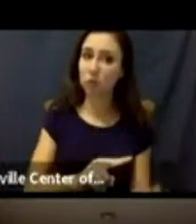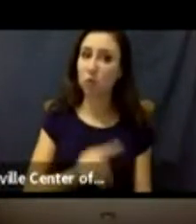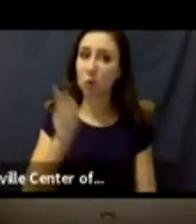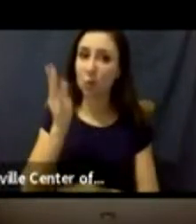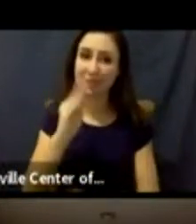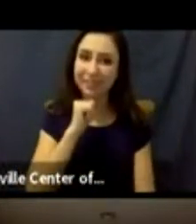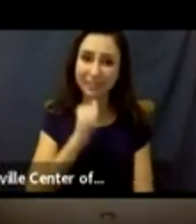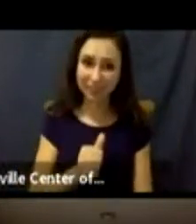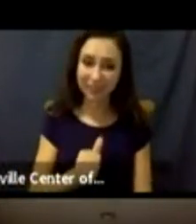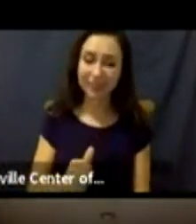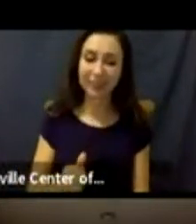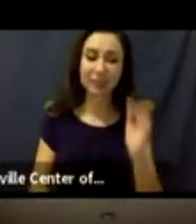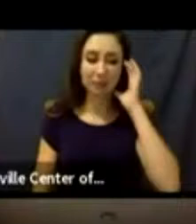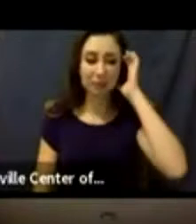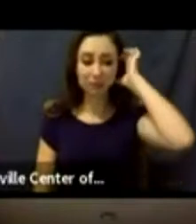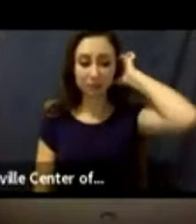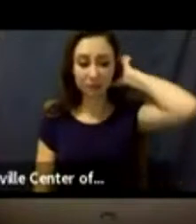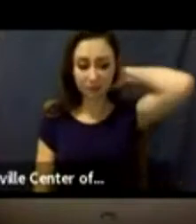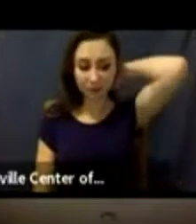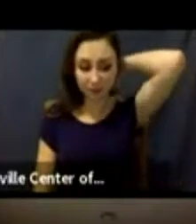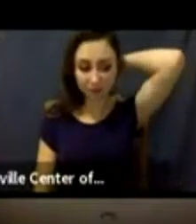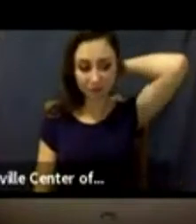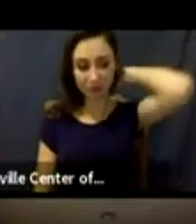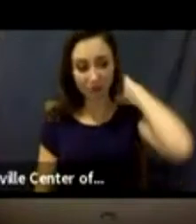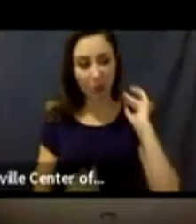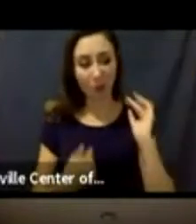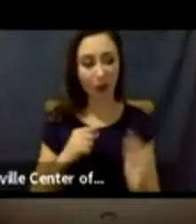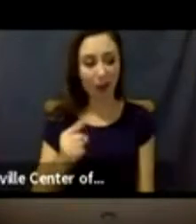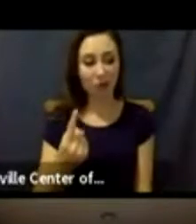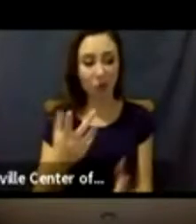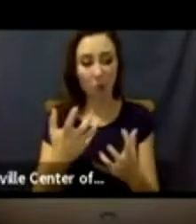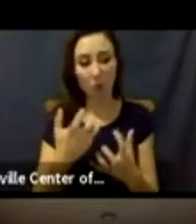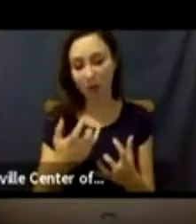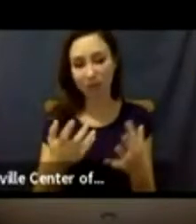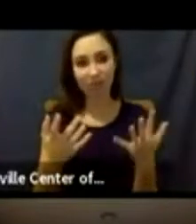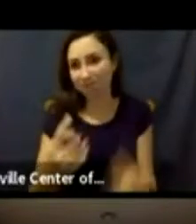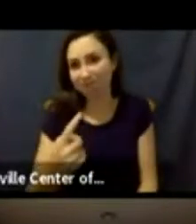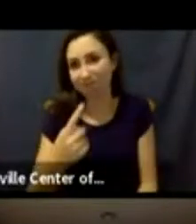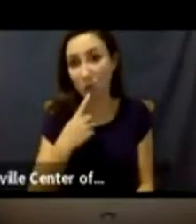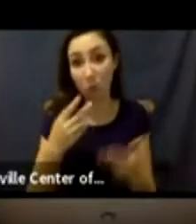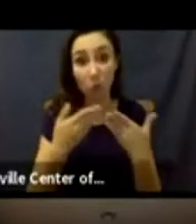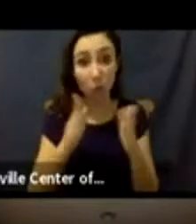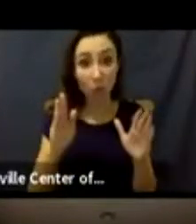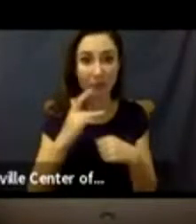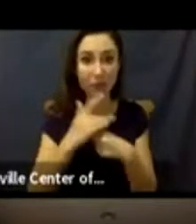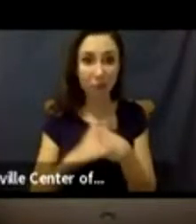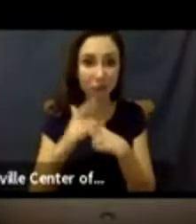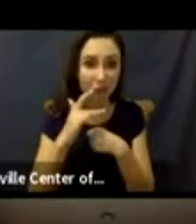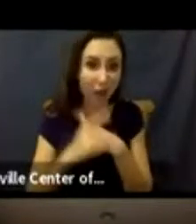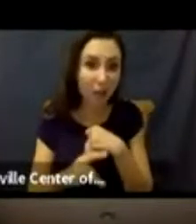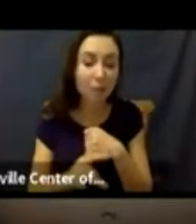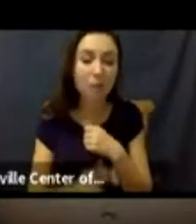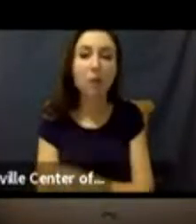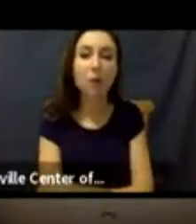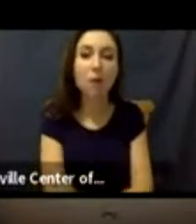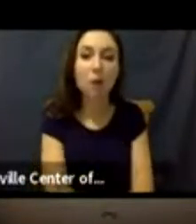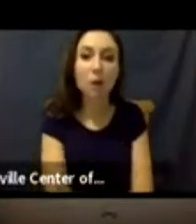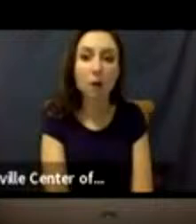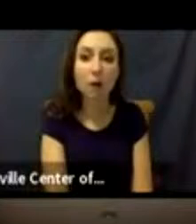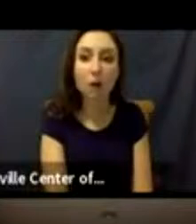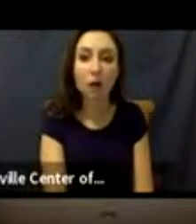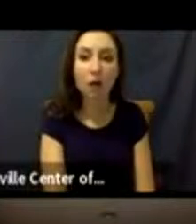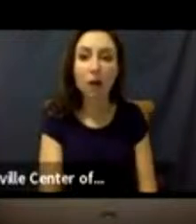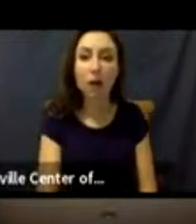didn't. So all I just say is, we're open, we're available. And I don't